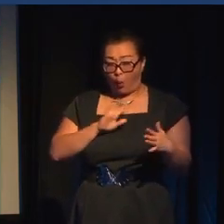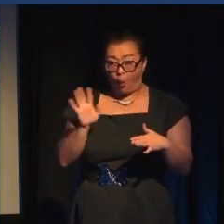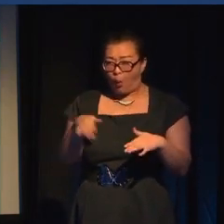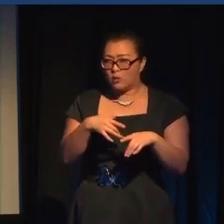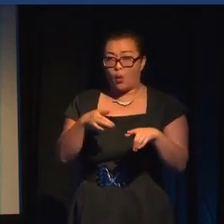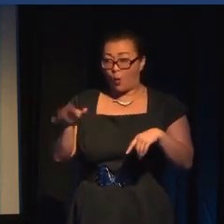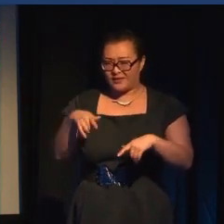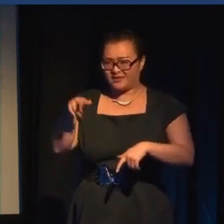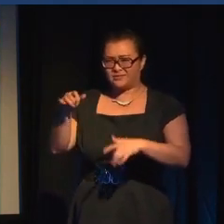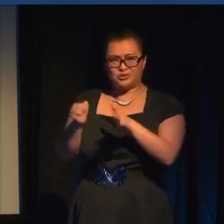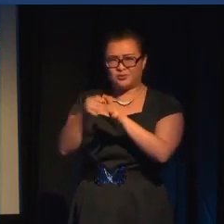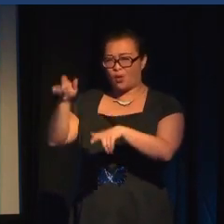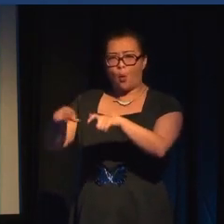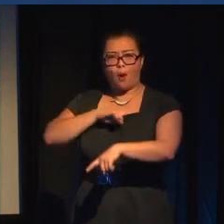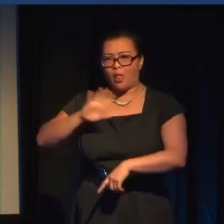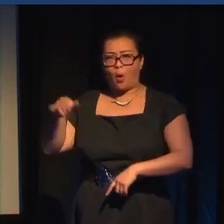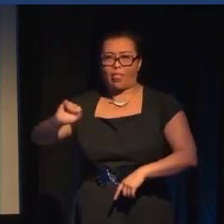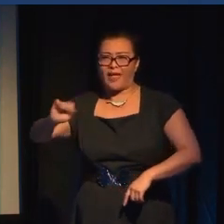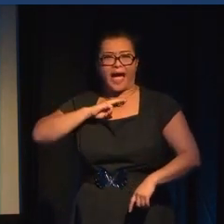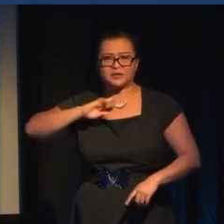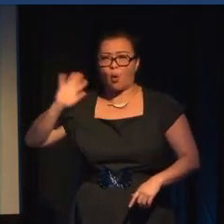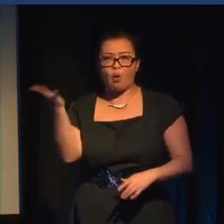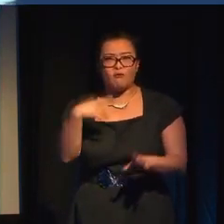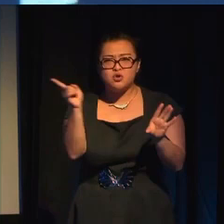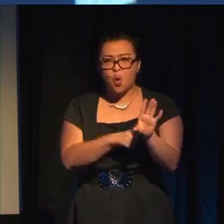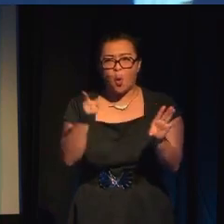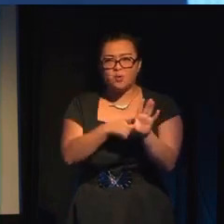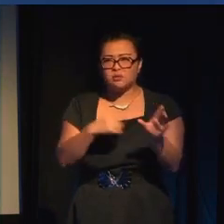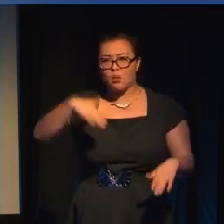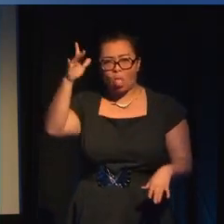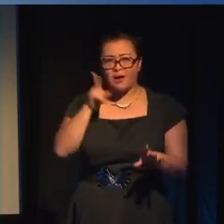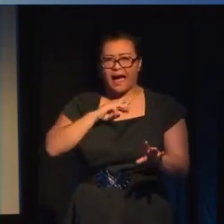characters have Yorkshire accents? It's absolutely outrageous.